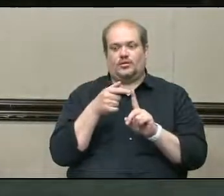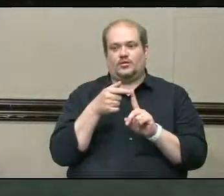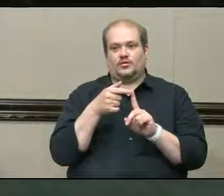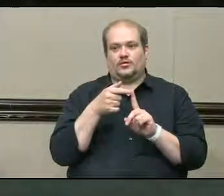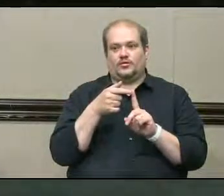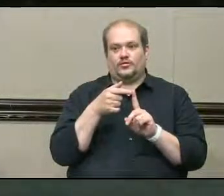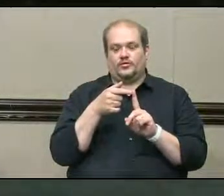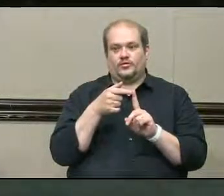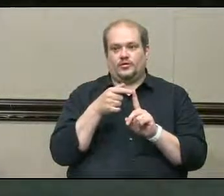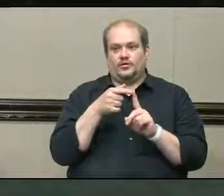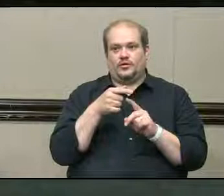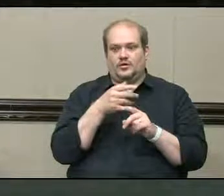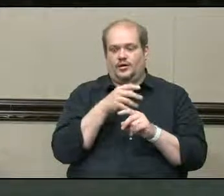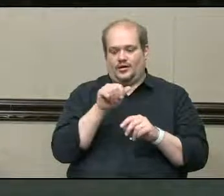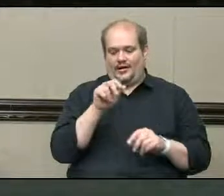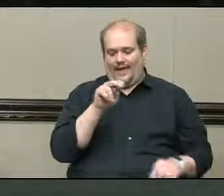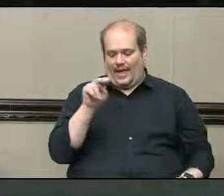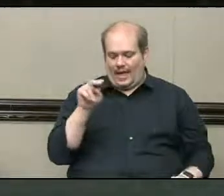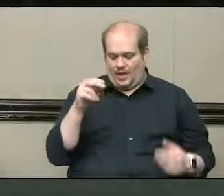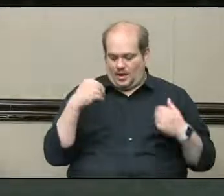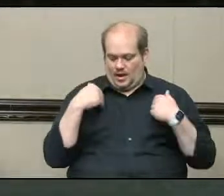question that Leanne has,